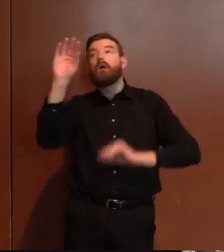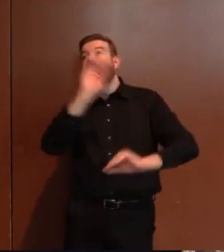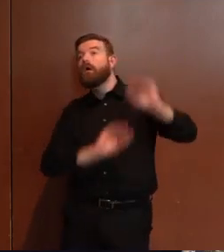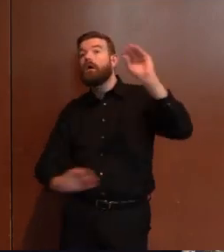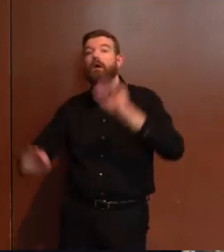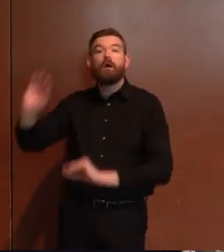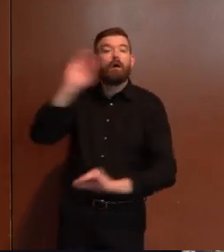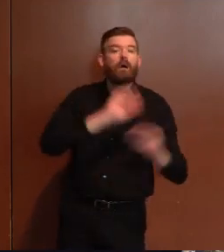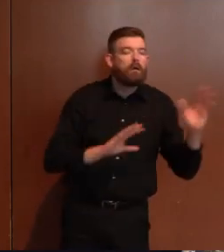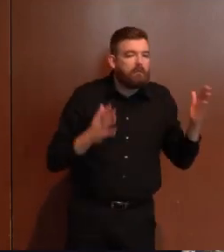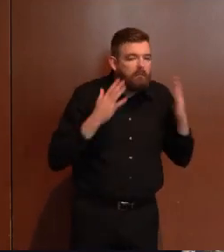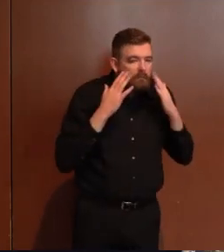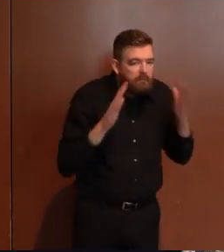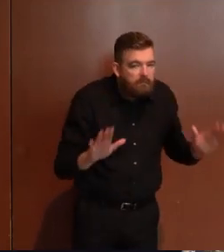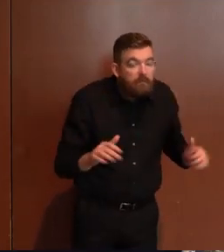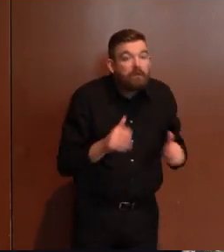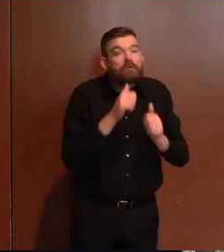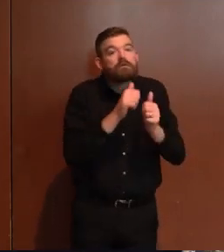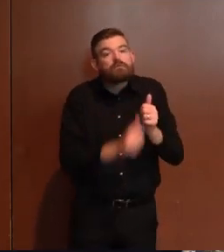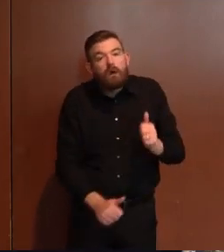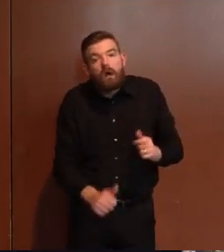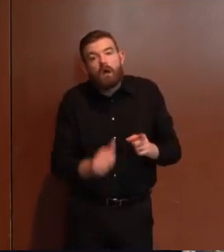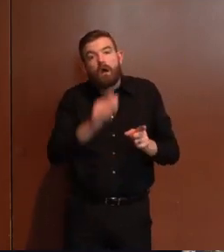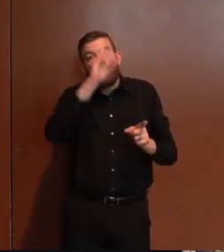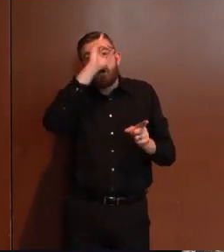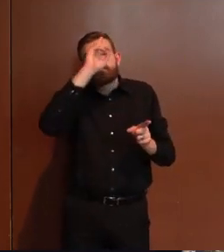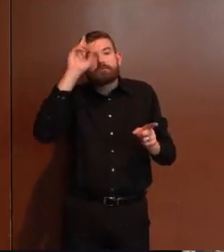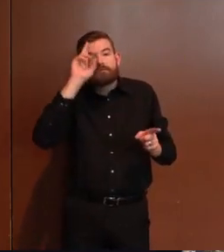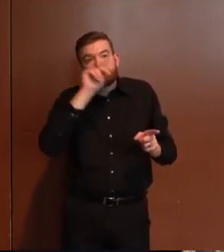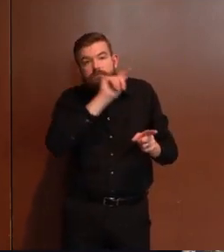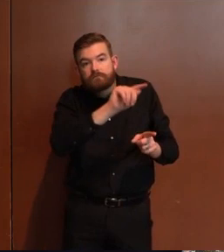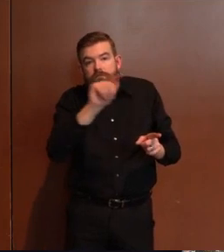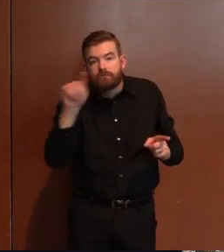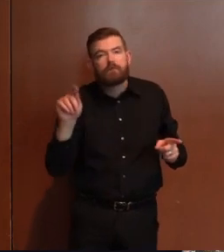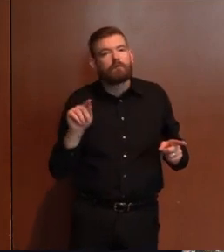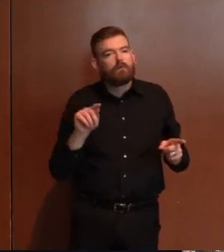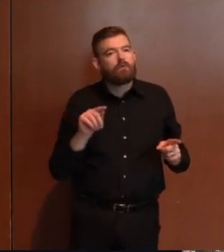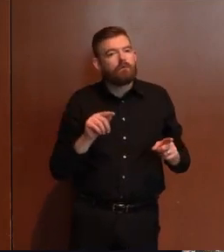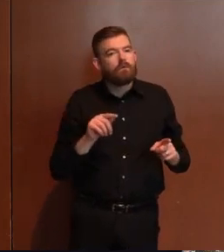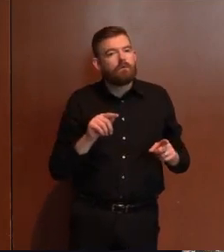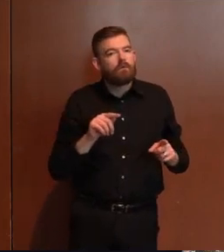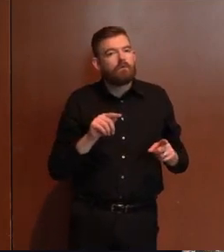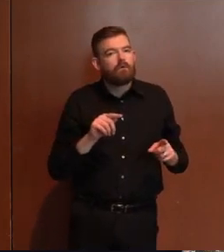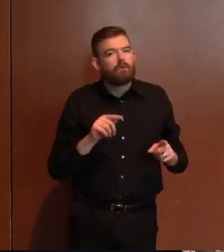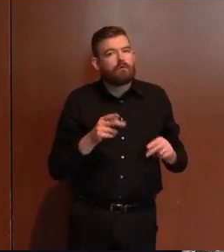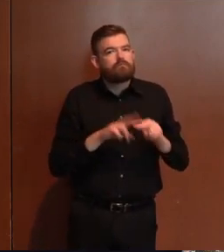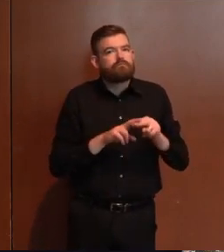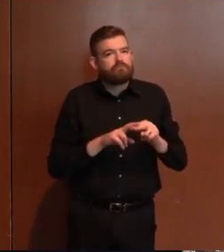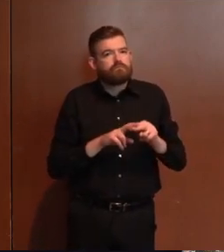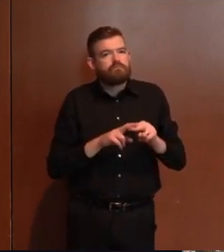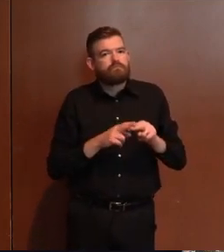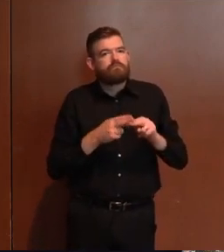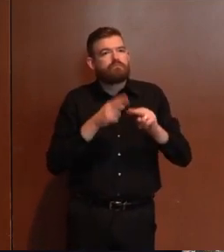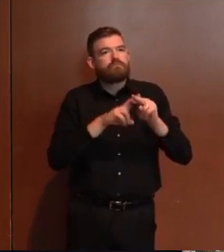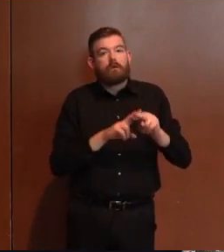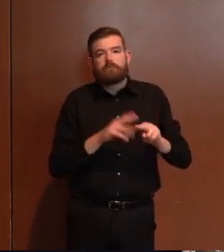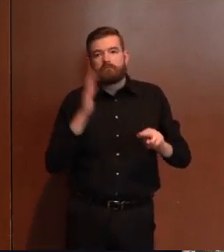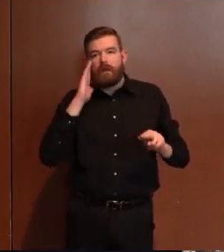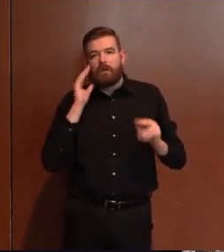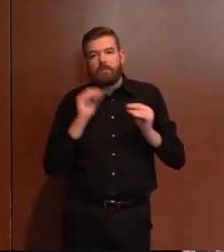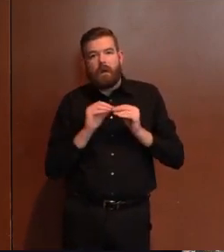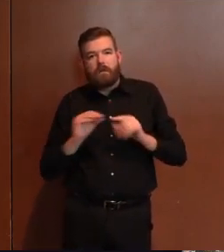we're confirming all of this, have increased their actual bed capacity, putting beds and stretchers in areas